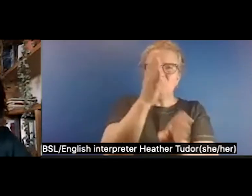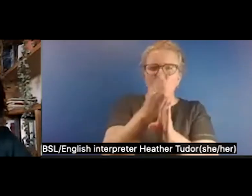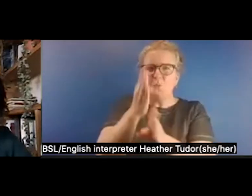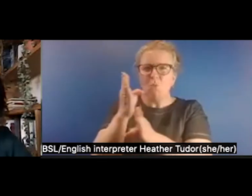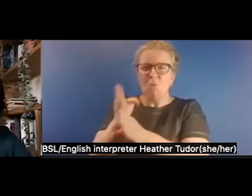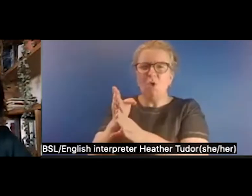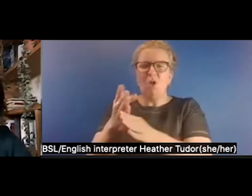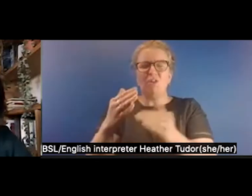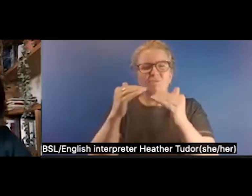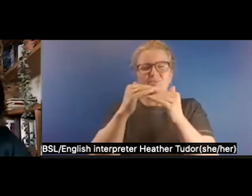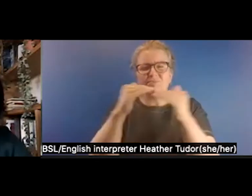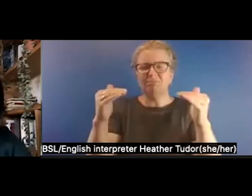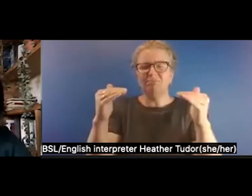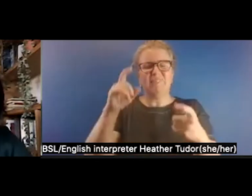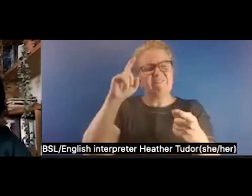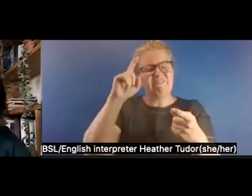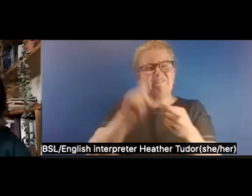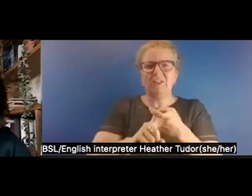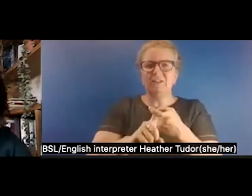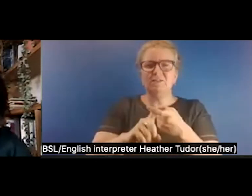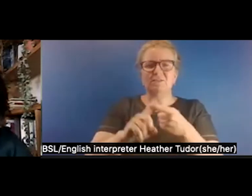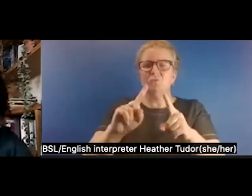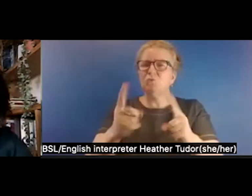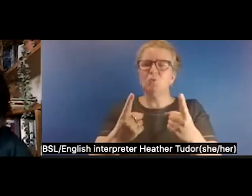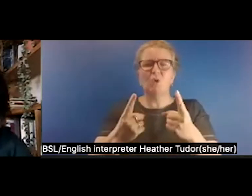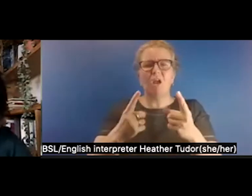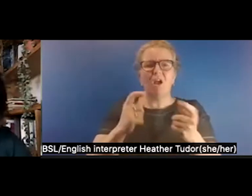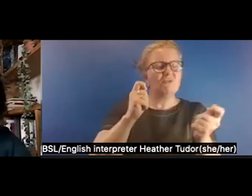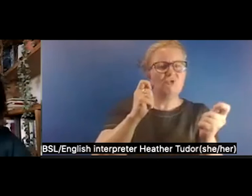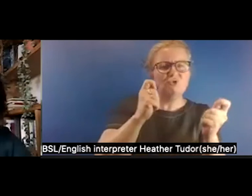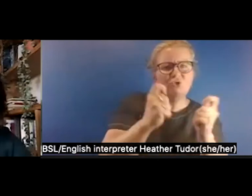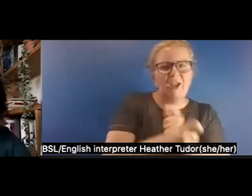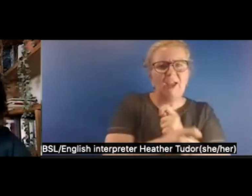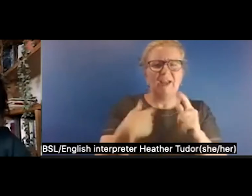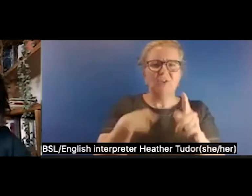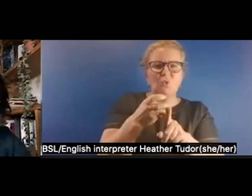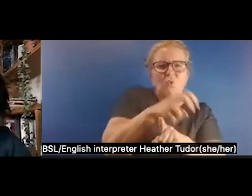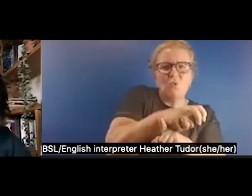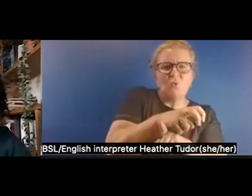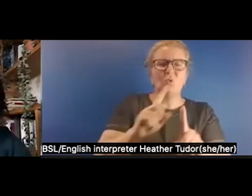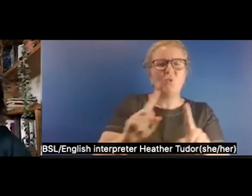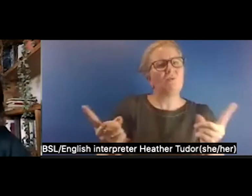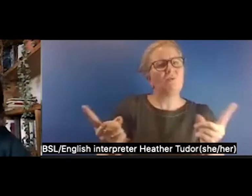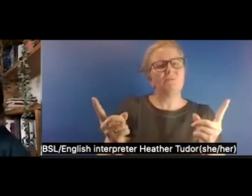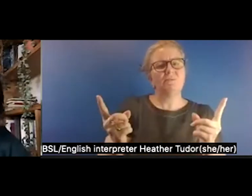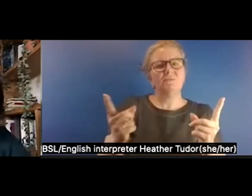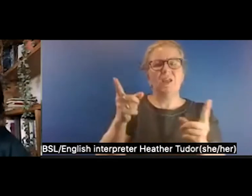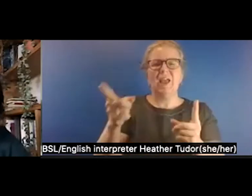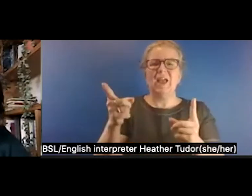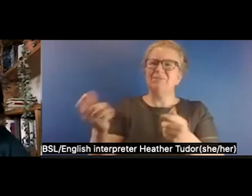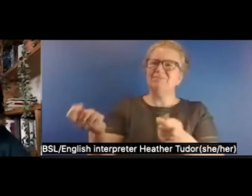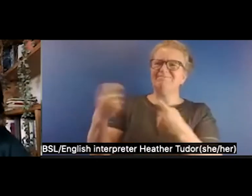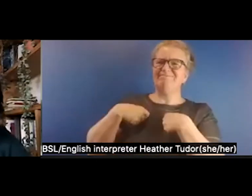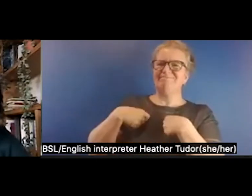no matter what. And then the idea of occupation as predestined and